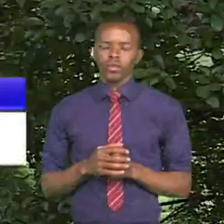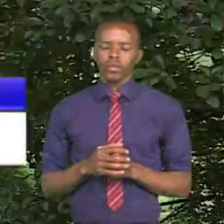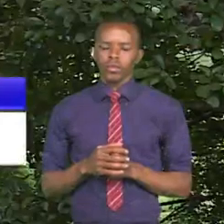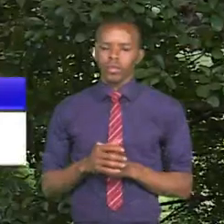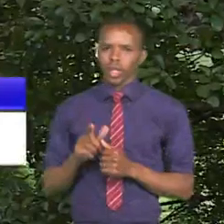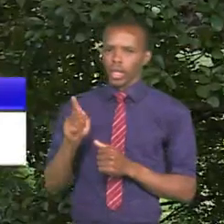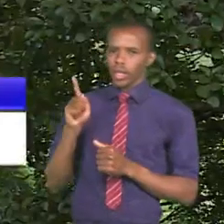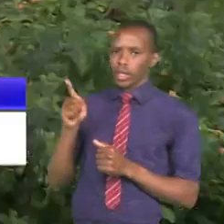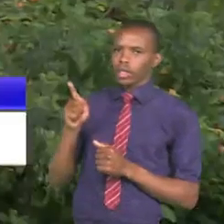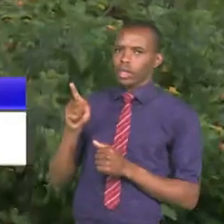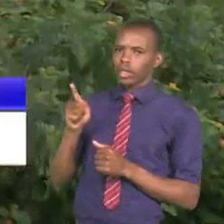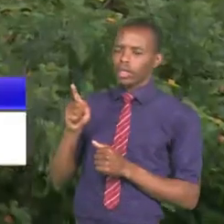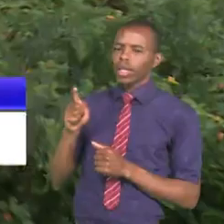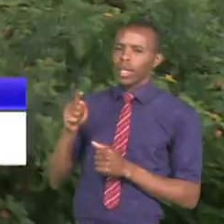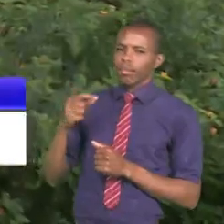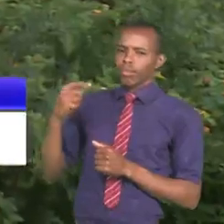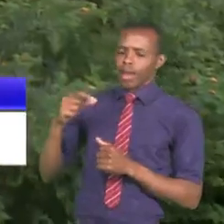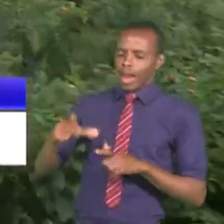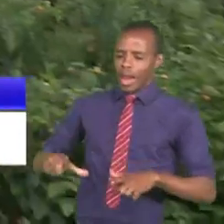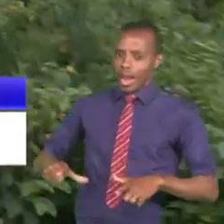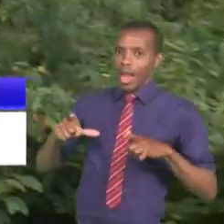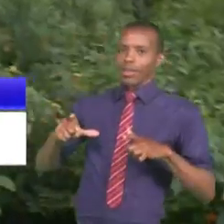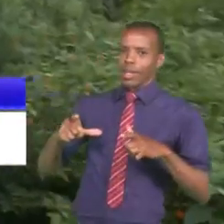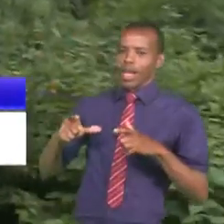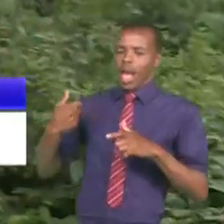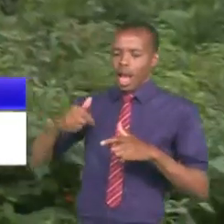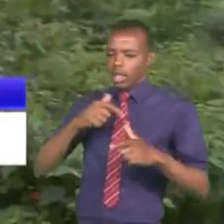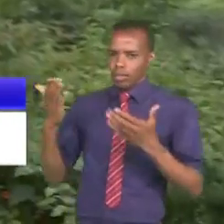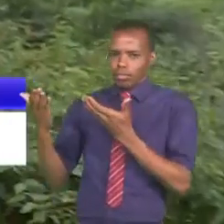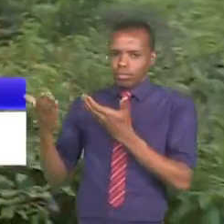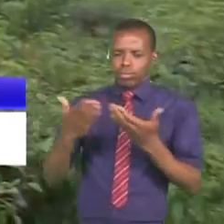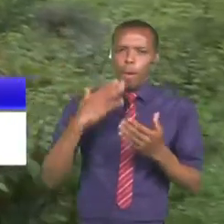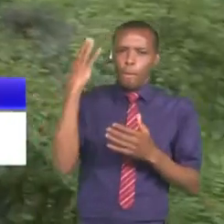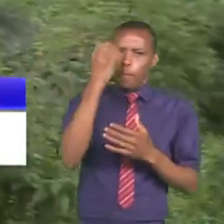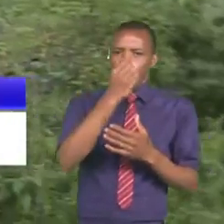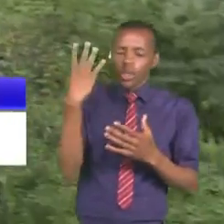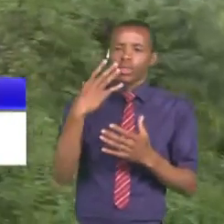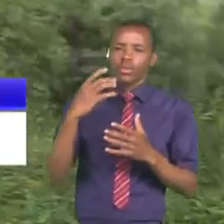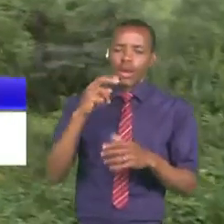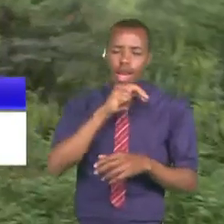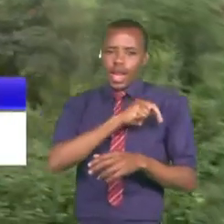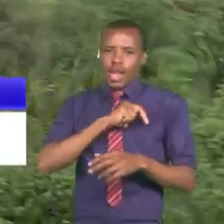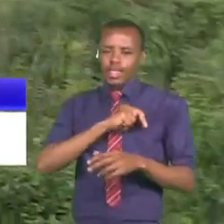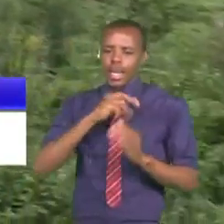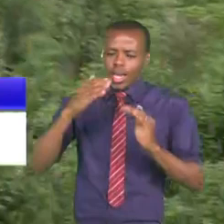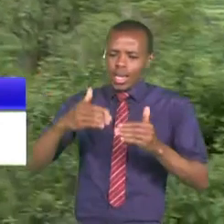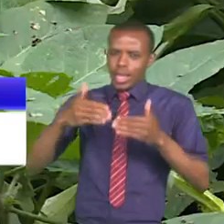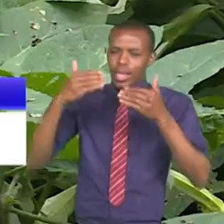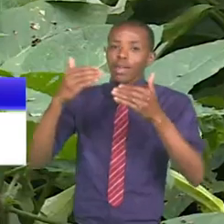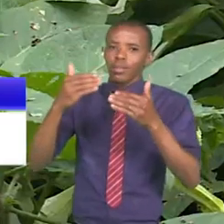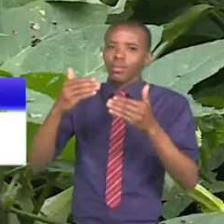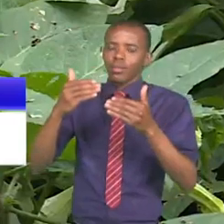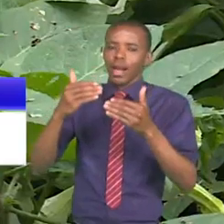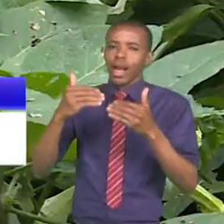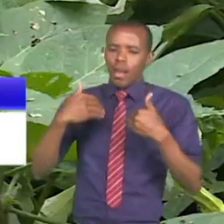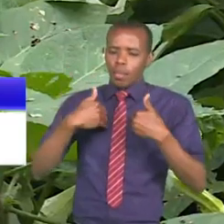This green thicket full of life and color welcomes us to the most beautiful gift nature has to offer its flora and